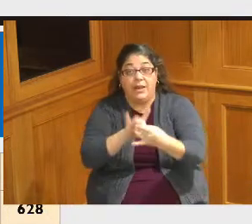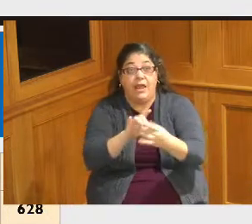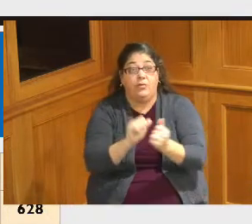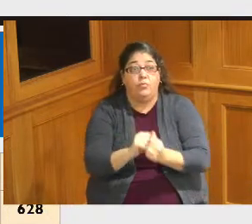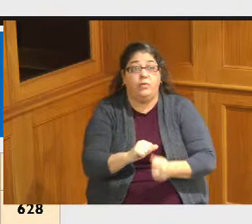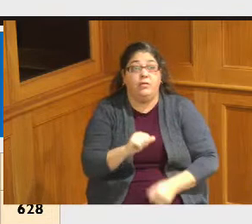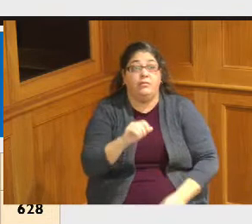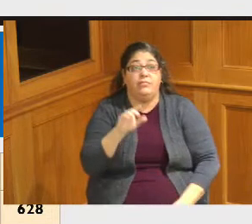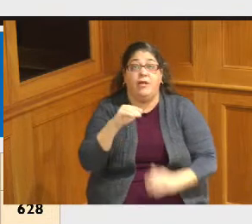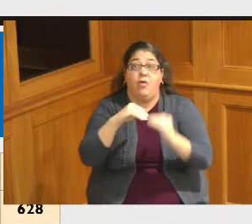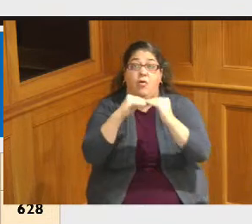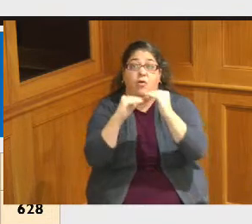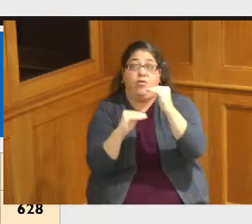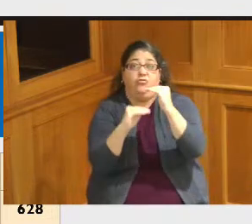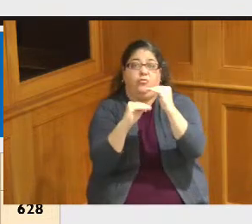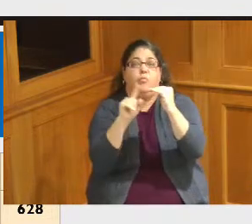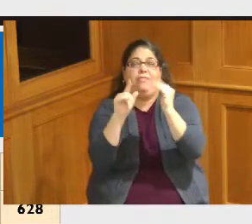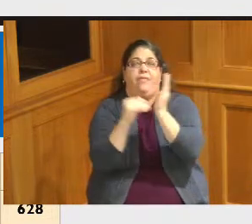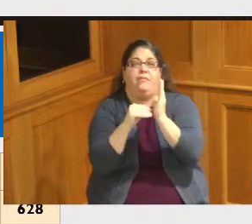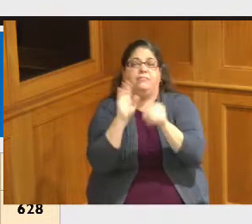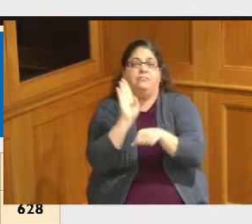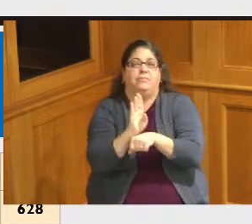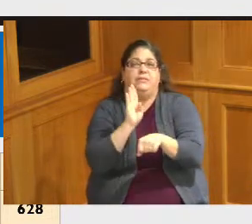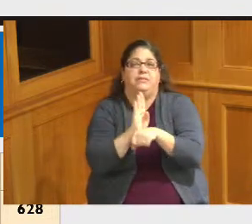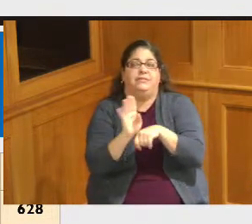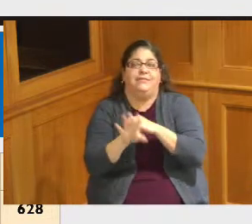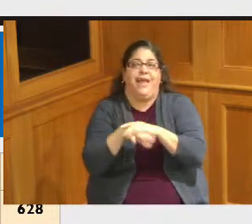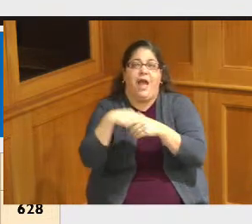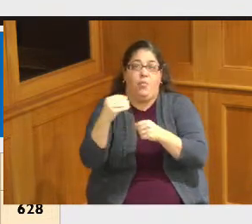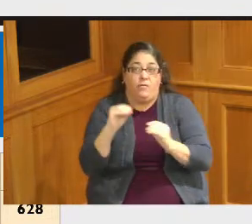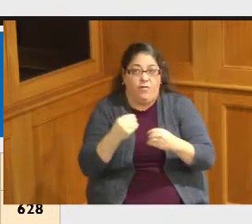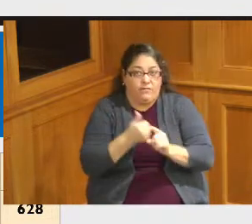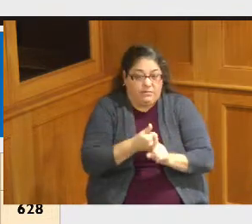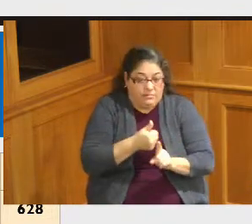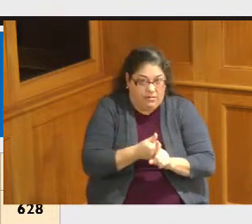under 1,000 businesses out of the office itself.